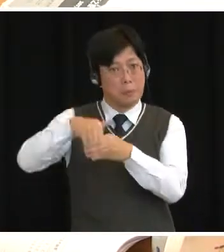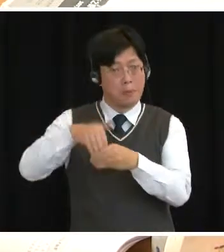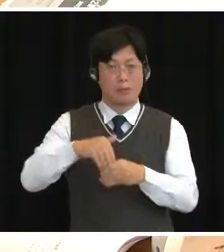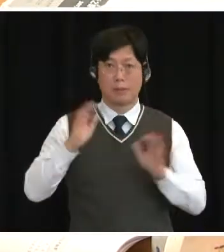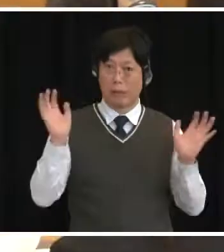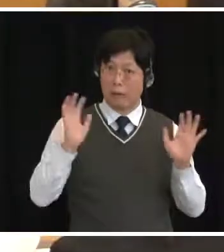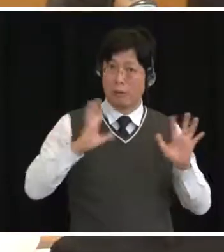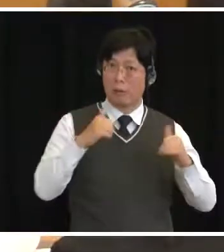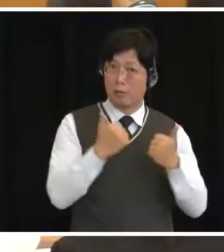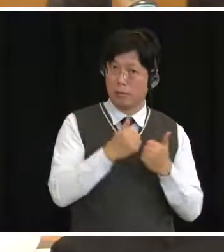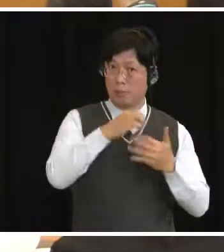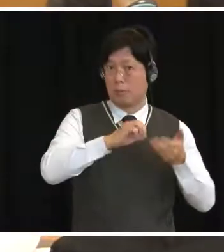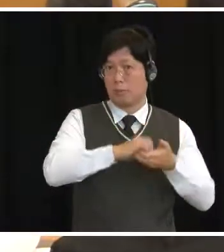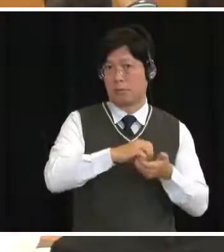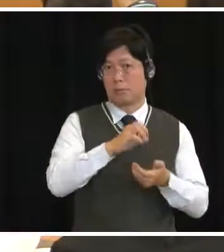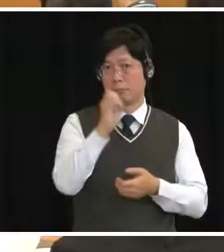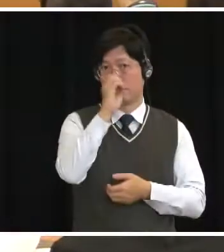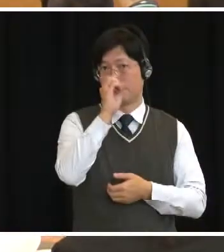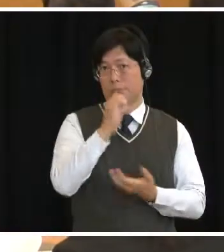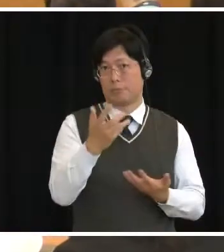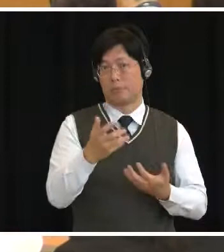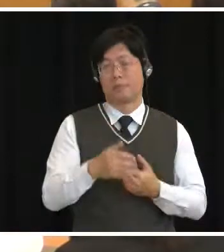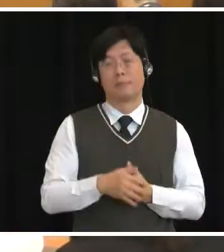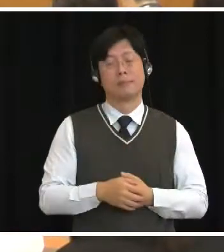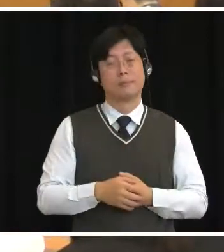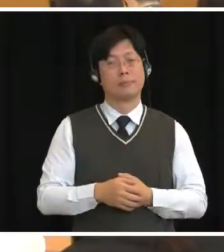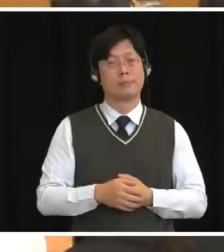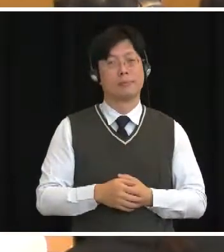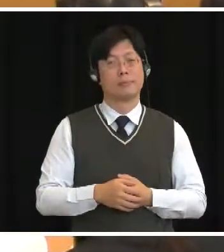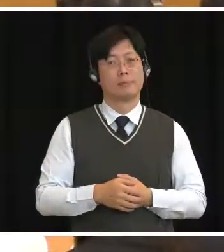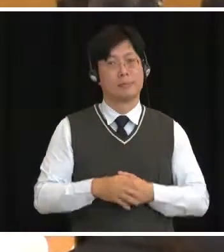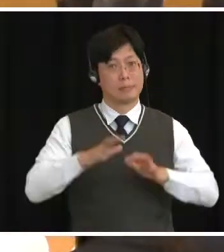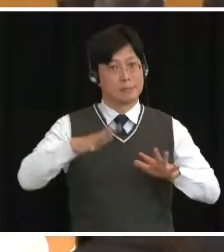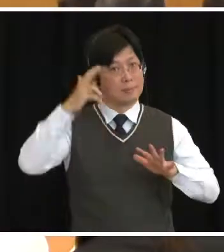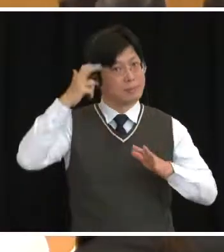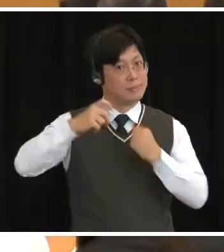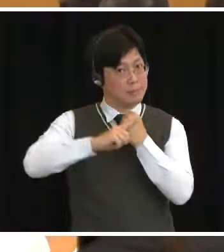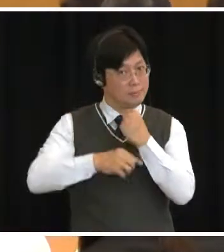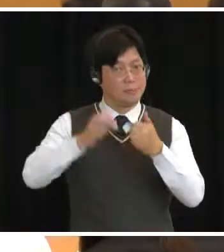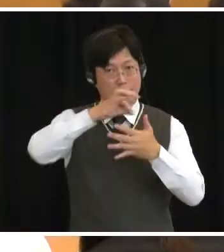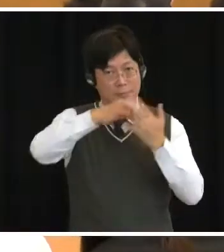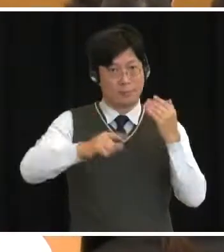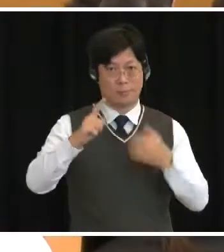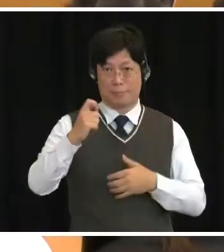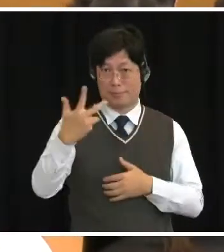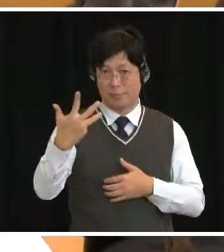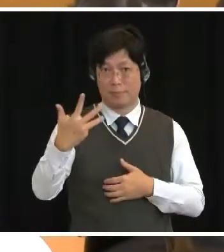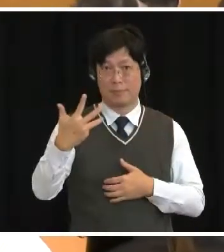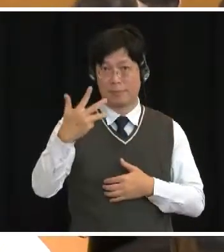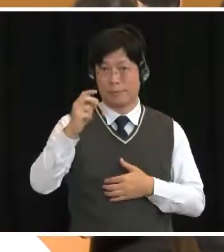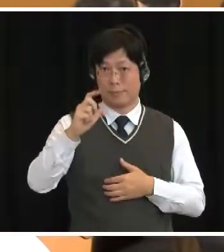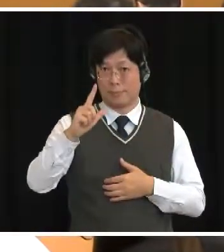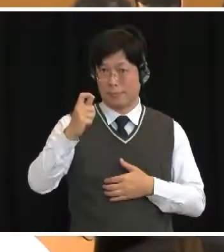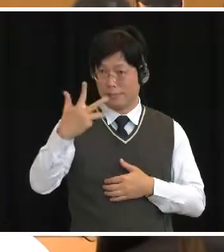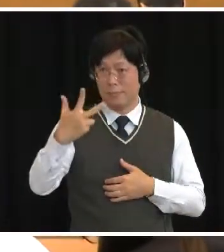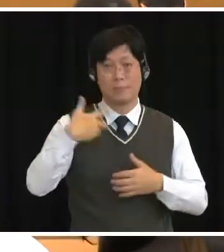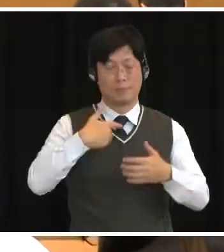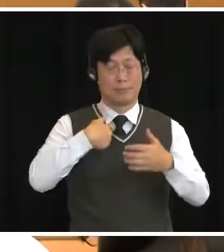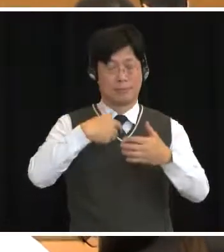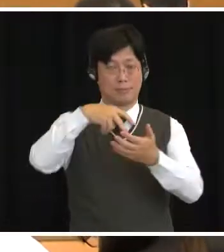legislative yuan is the highest level in the government that can decide legislation, but there's no